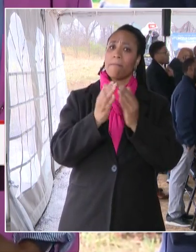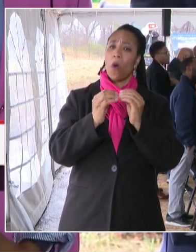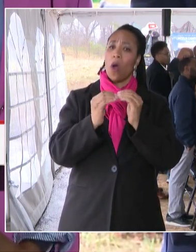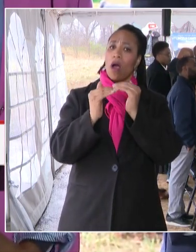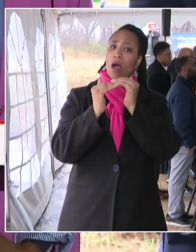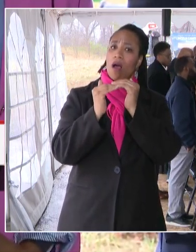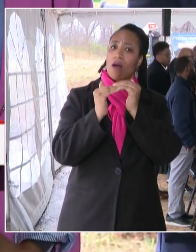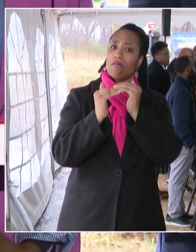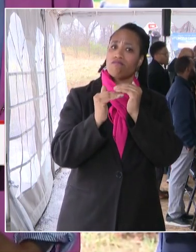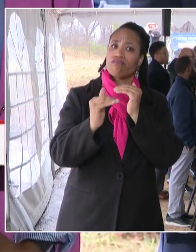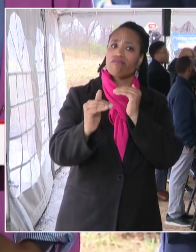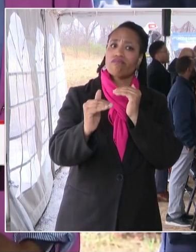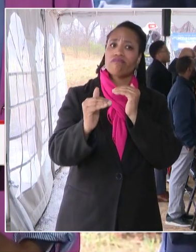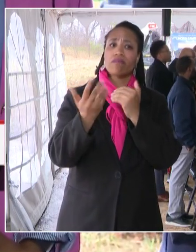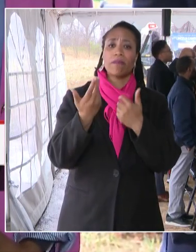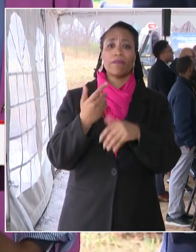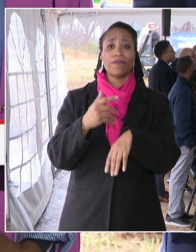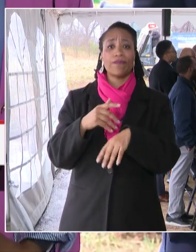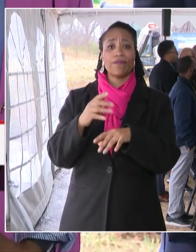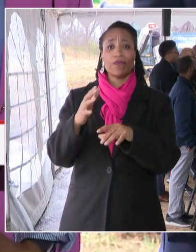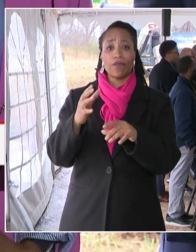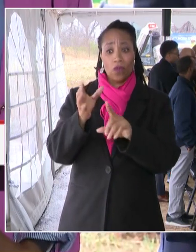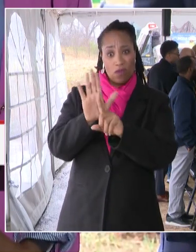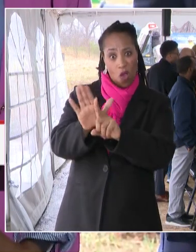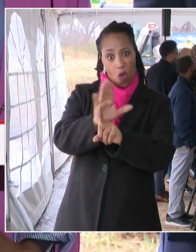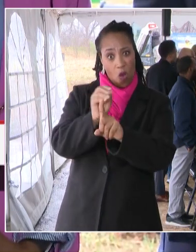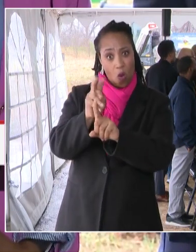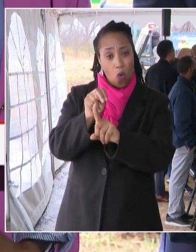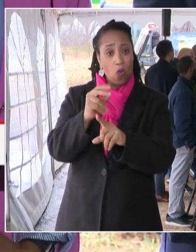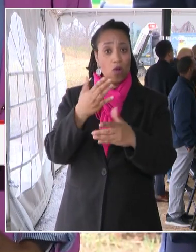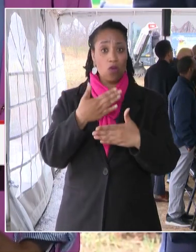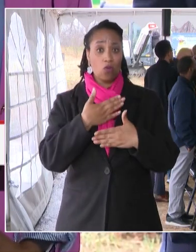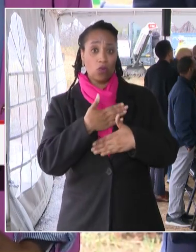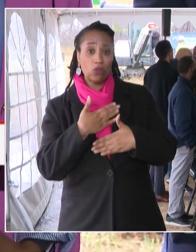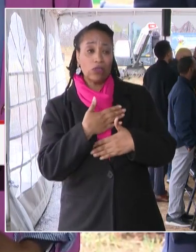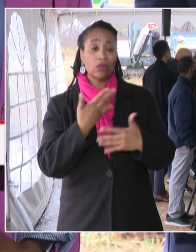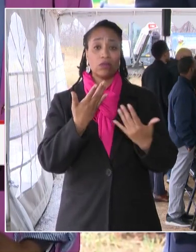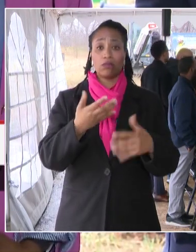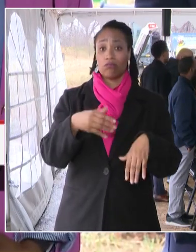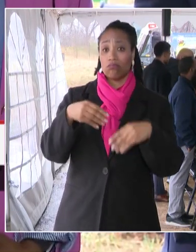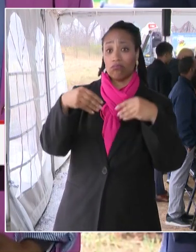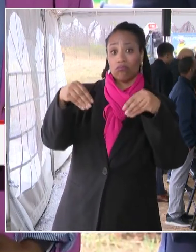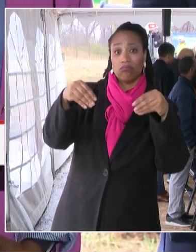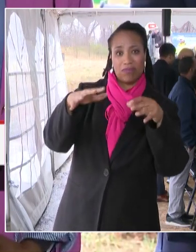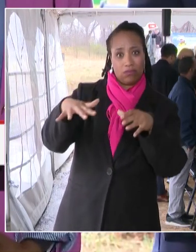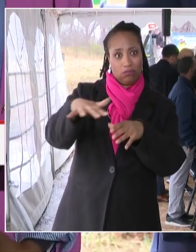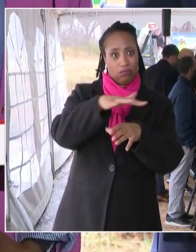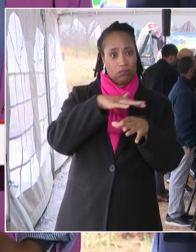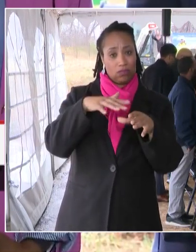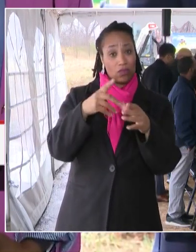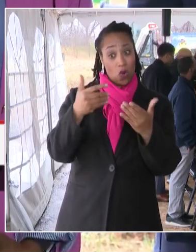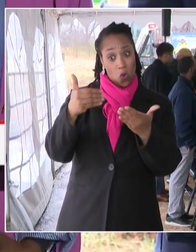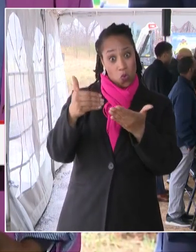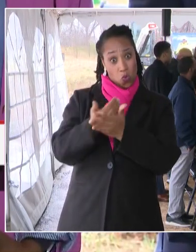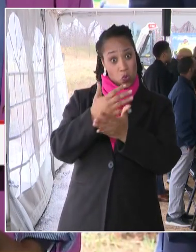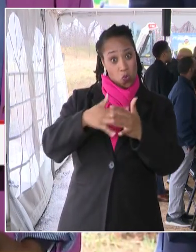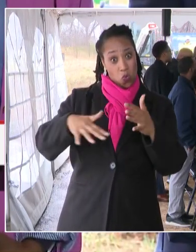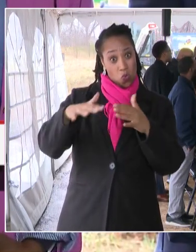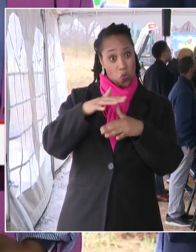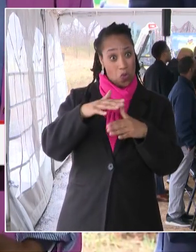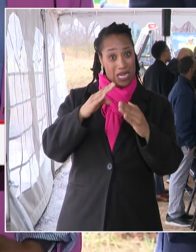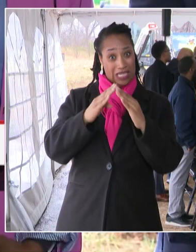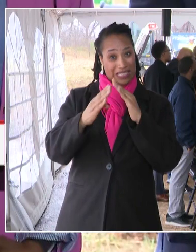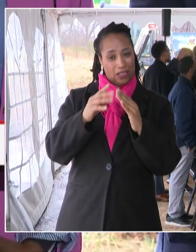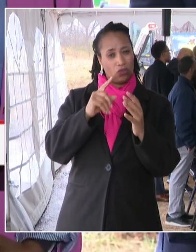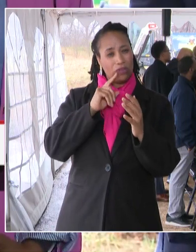And this new recreation facility will significantly just turn up and make